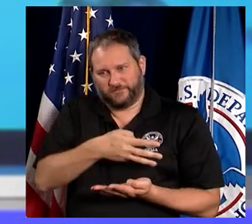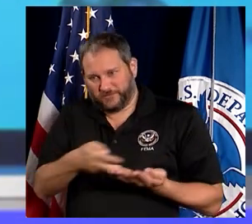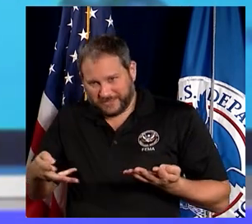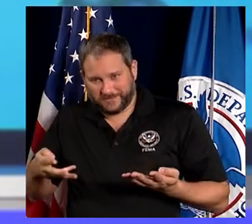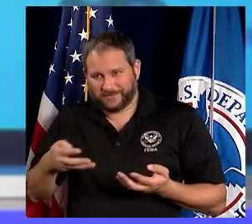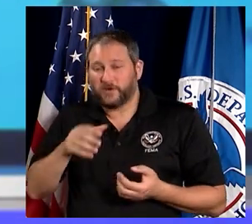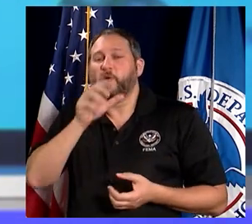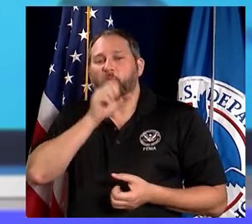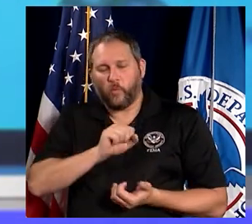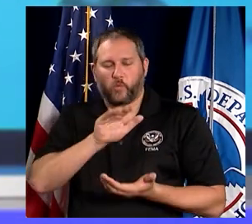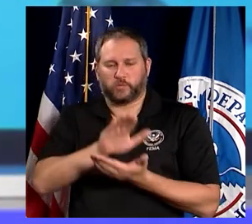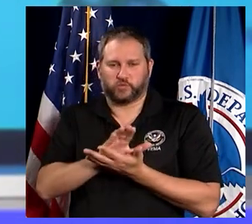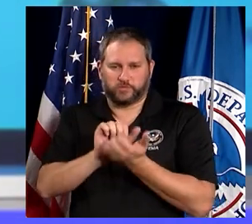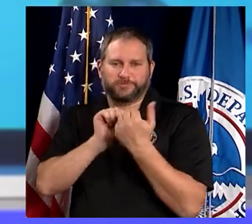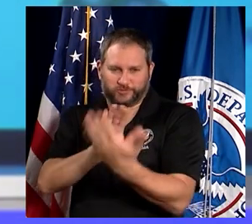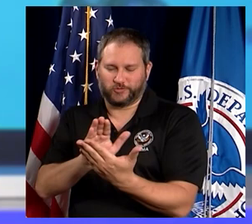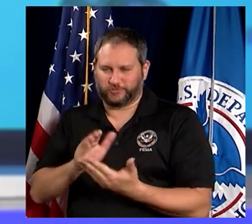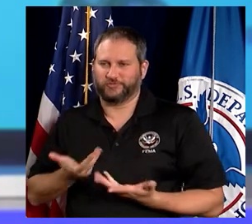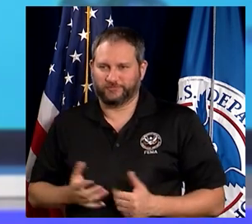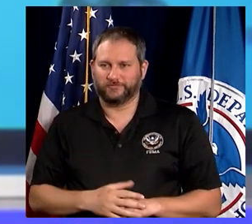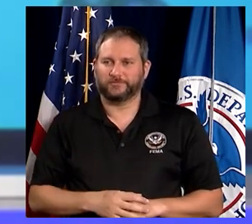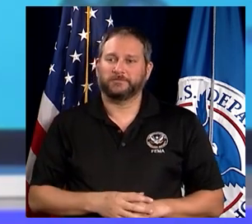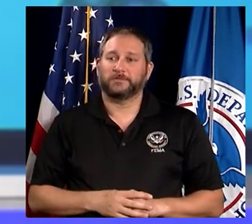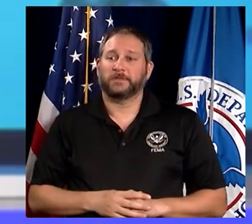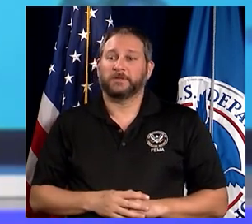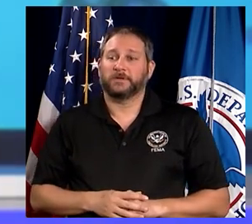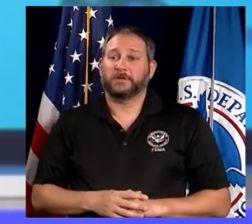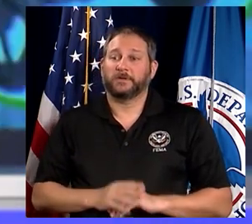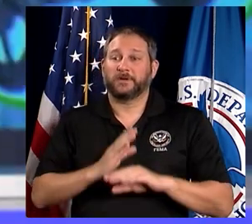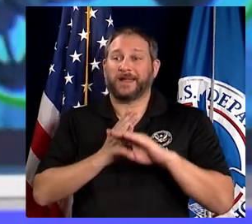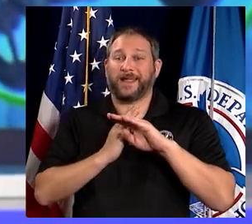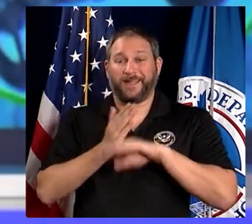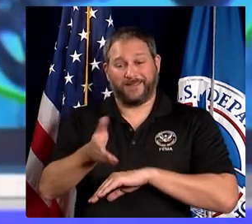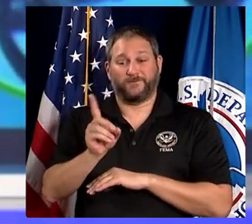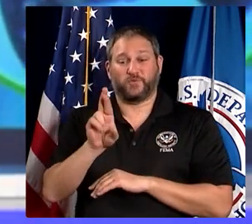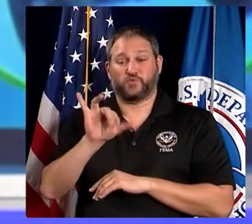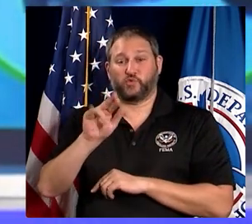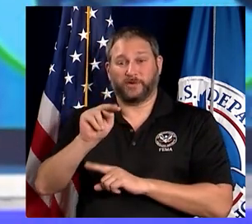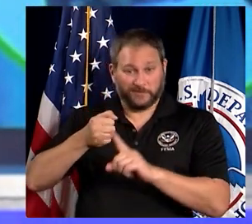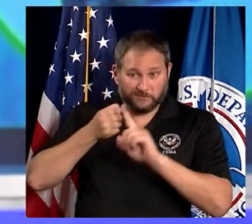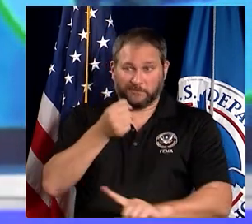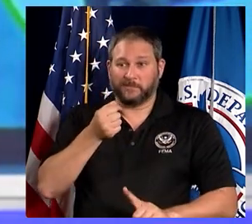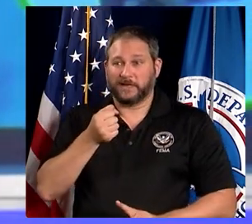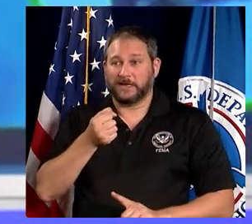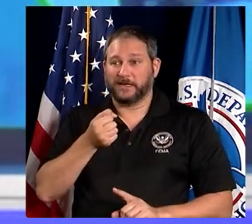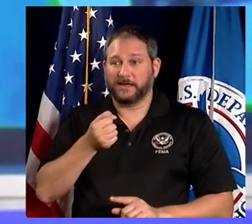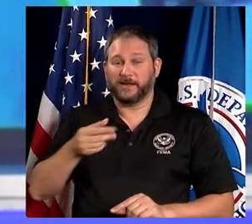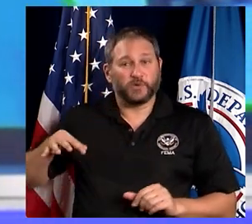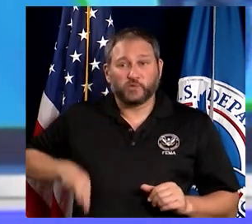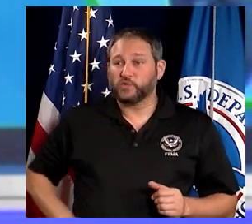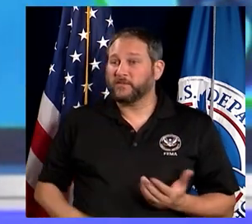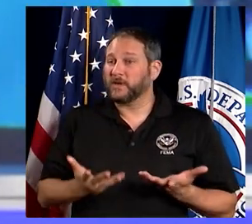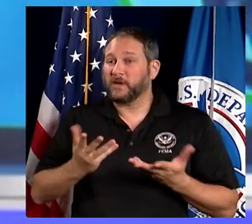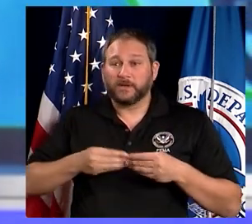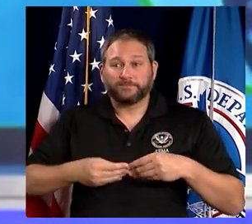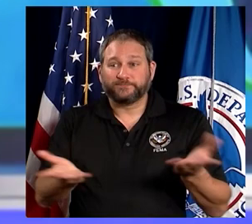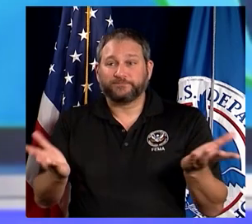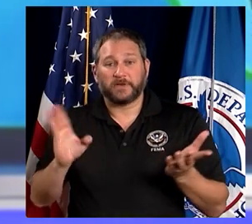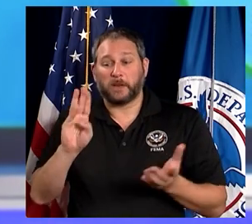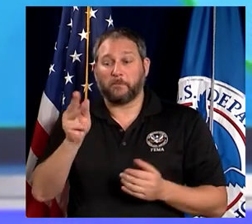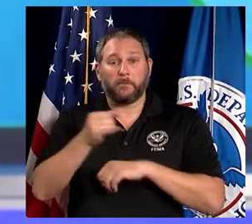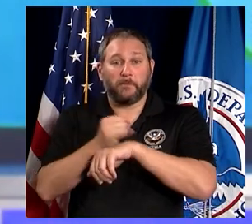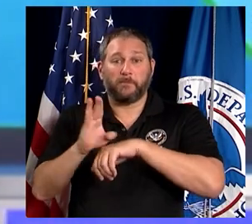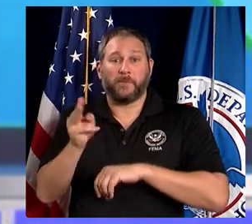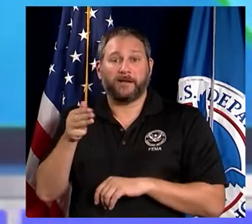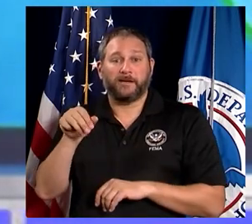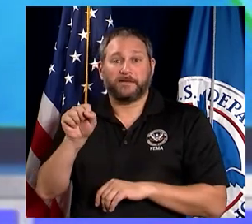solutions. Following Dorian, one of the most useful things handed out in the Bahamas, other than water,